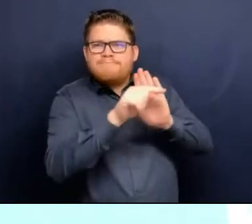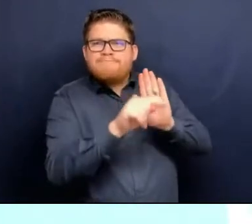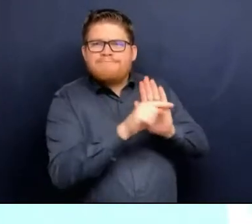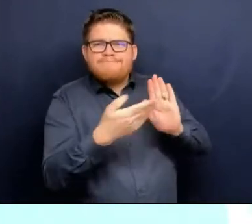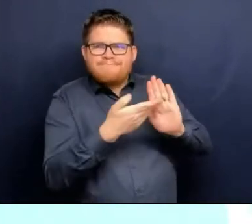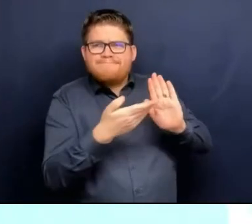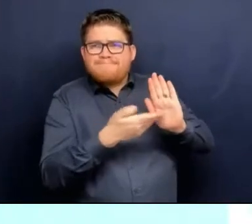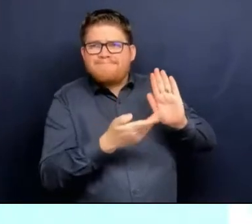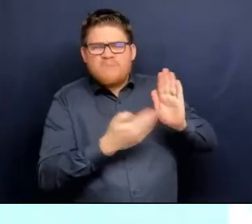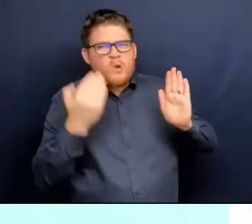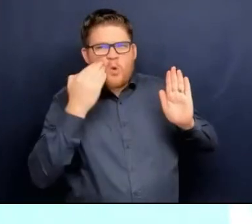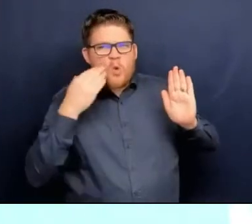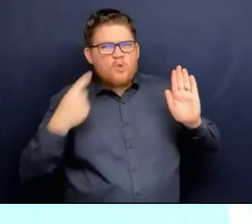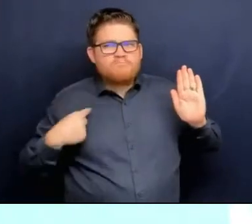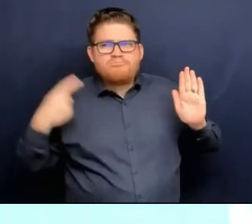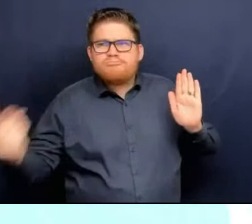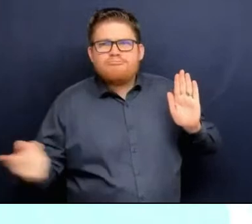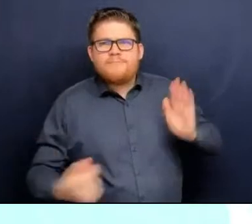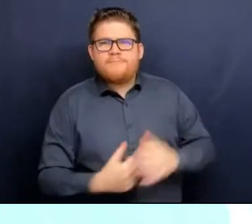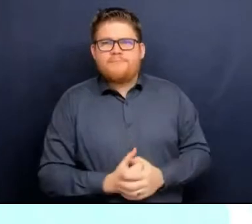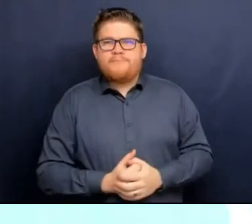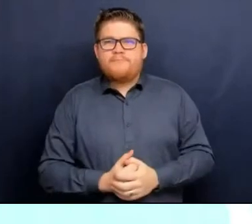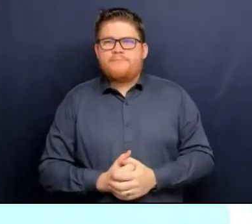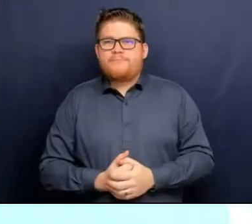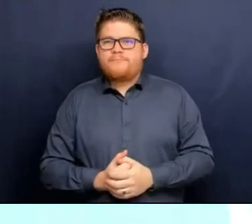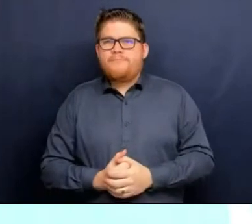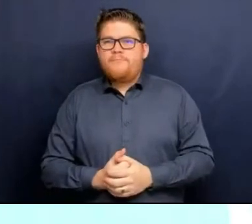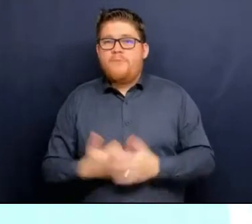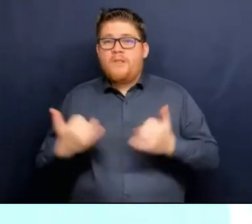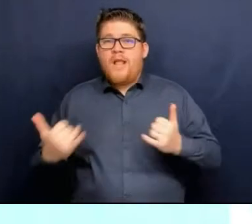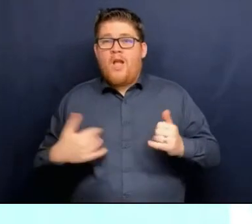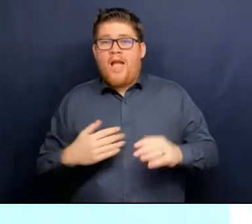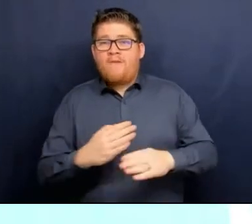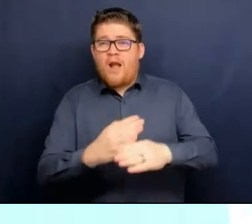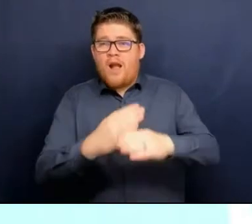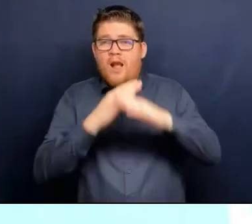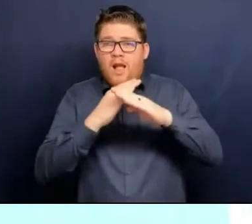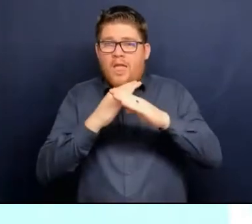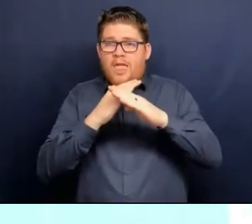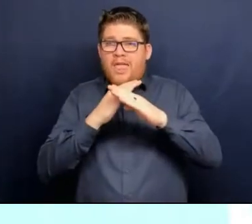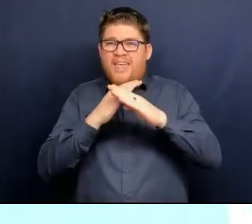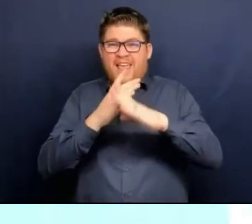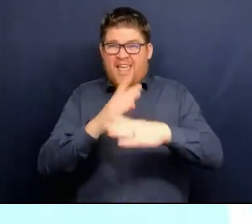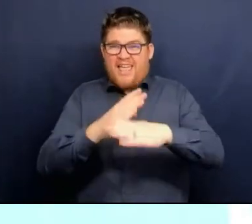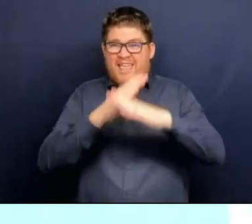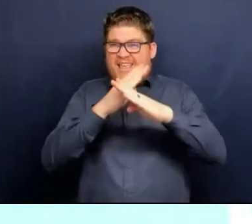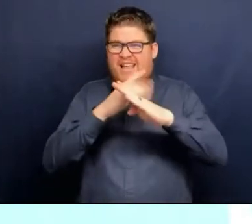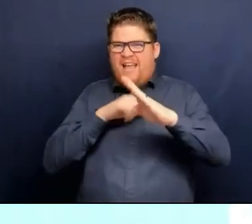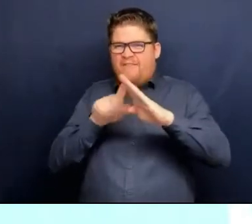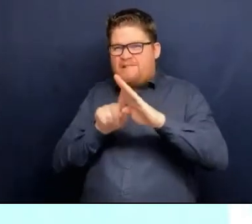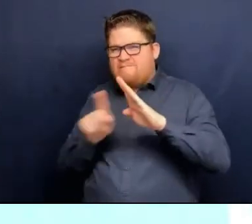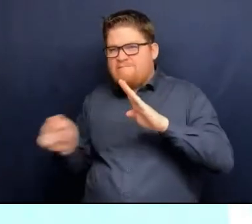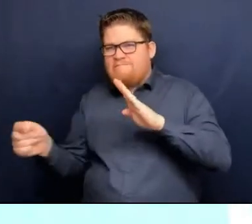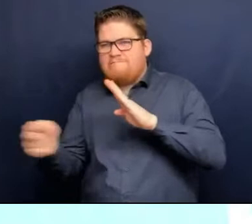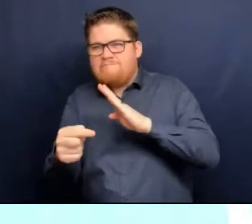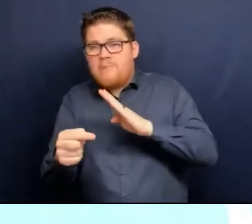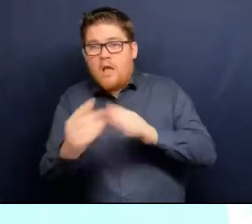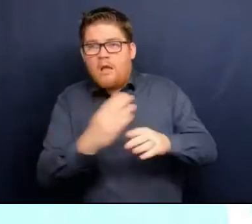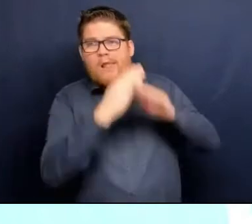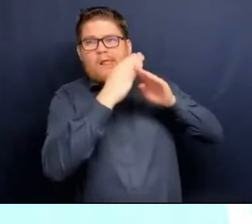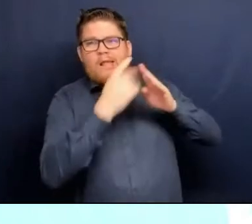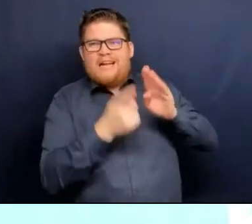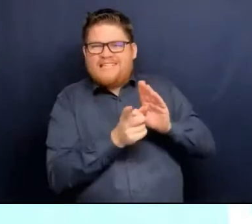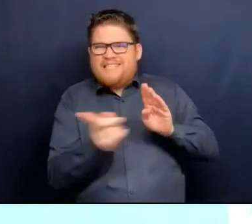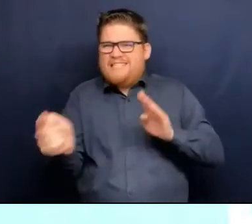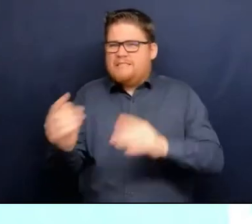opportunity to go around those pitfalls and work together as partners to go forward. For too long, Indigenous people, of course, have been subjugated